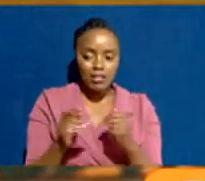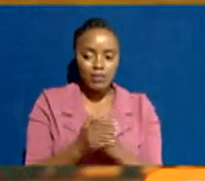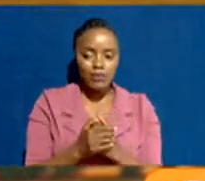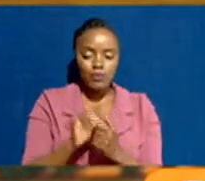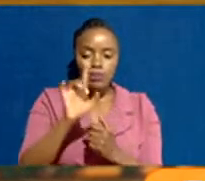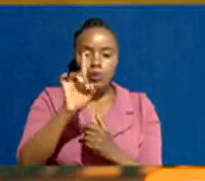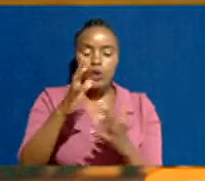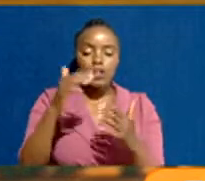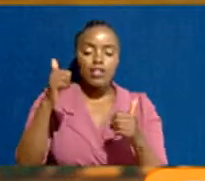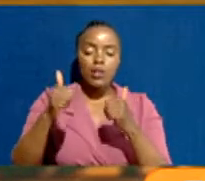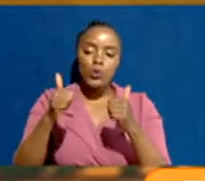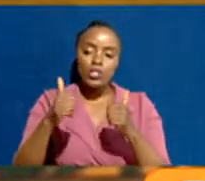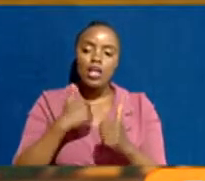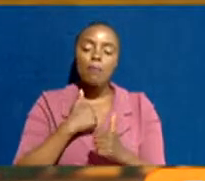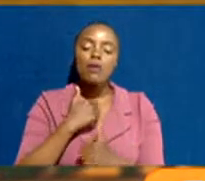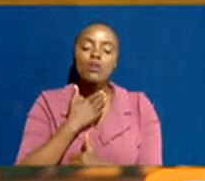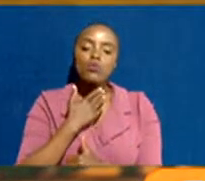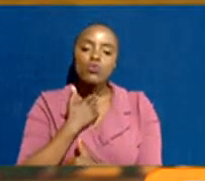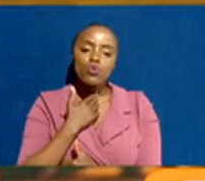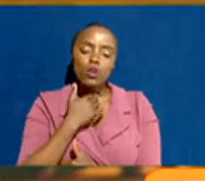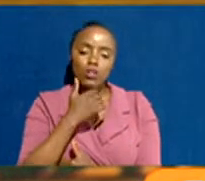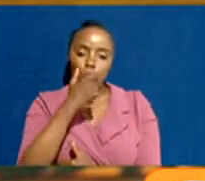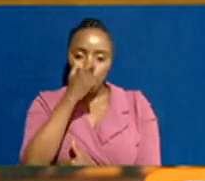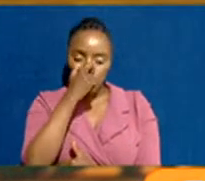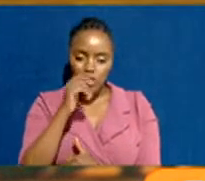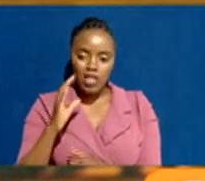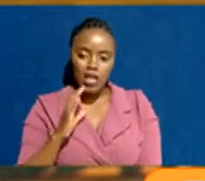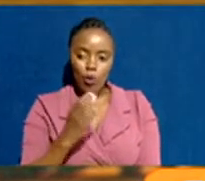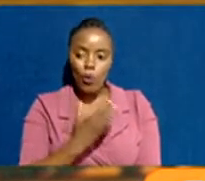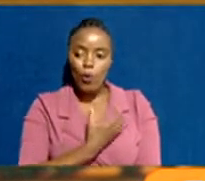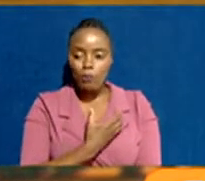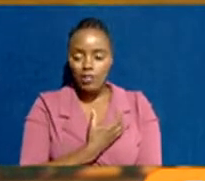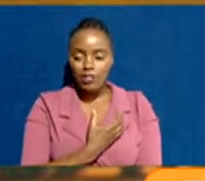one thing that I would wish the committee